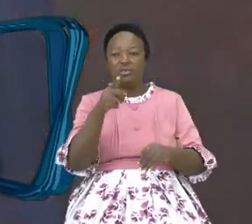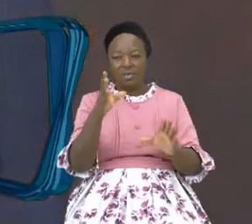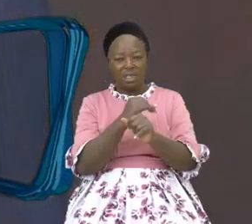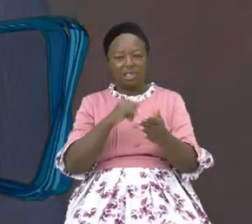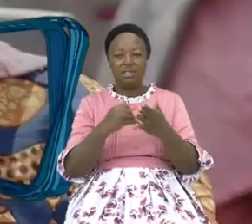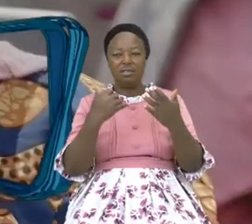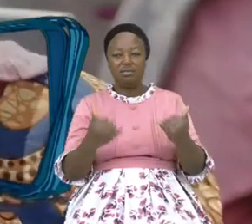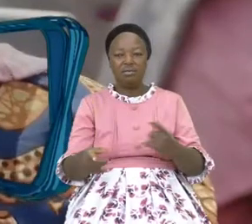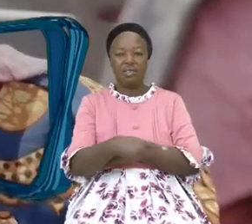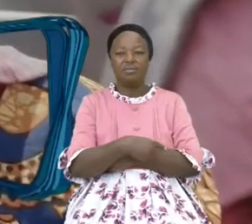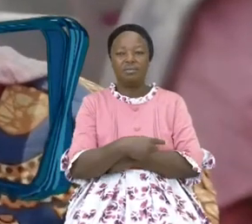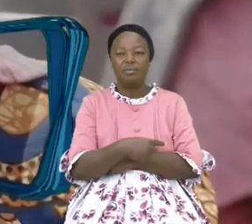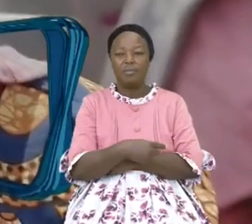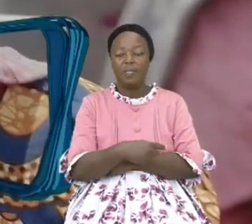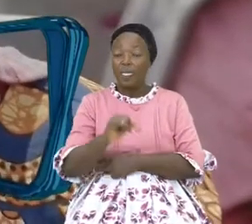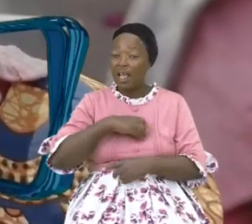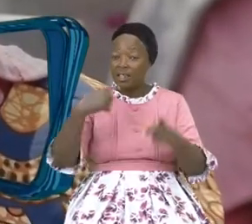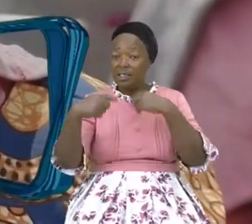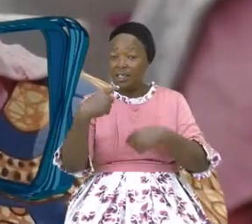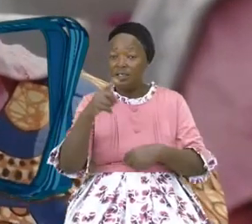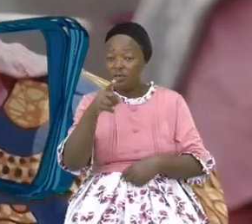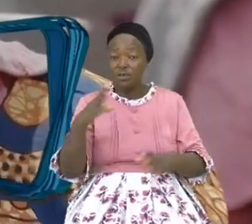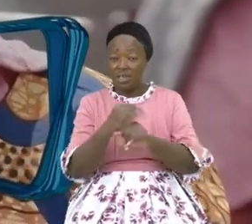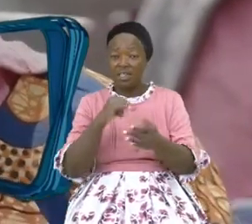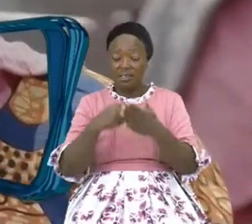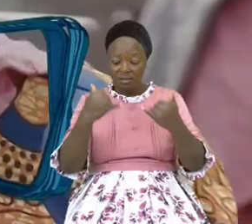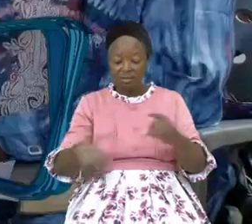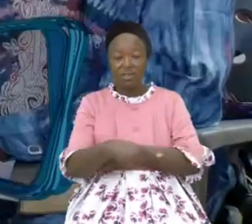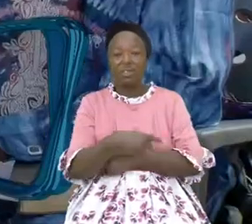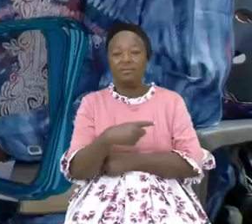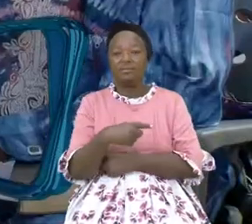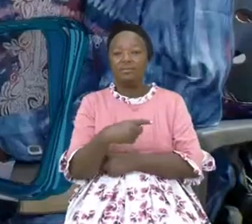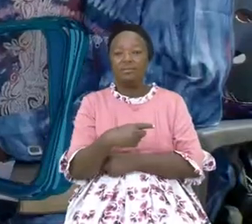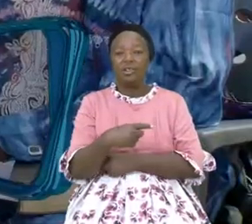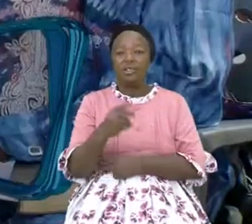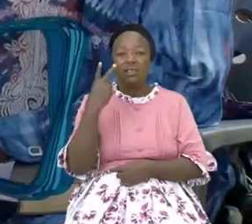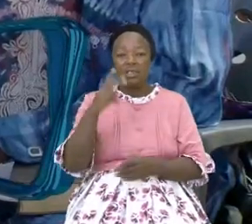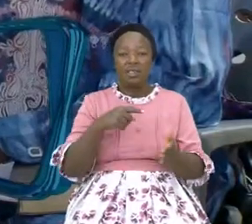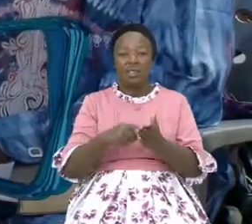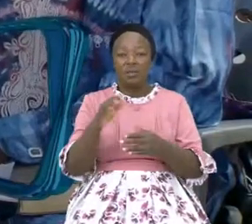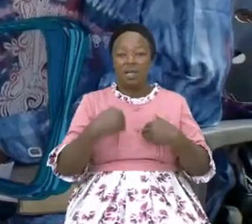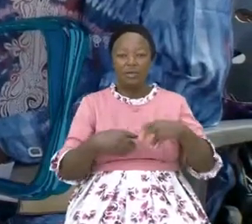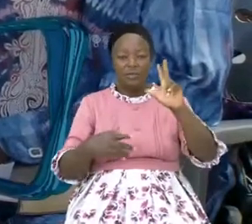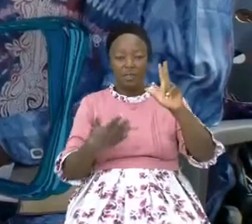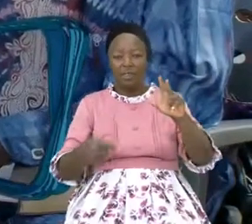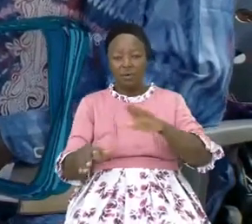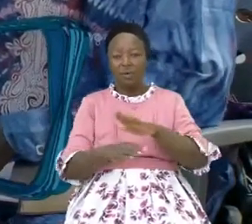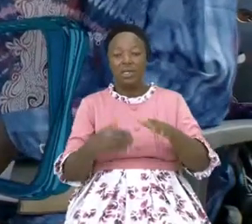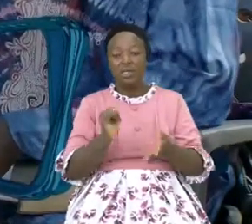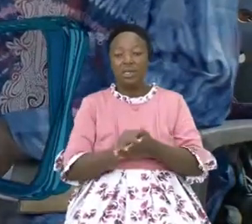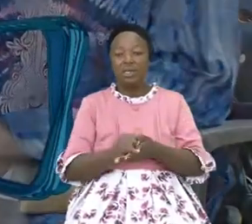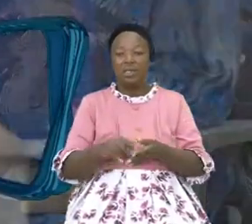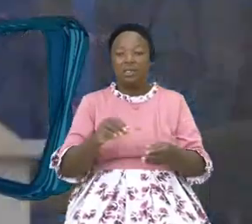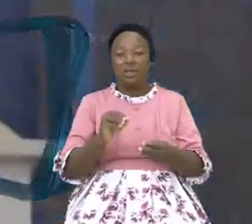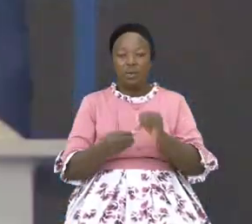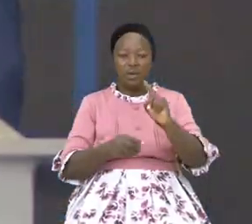today. I said, you get it today. Look at this. There are three things here. Number one, the